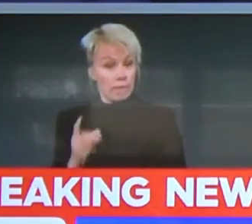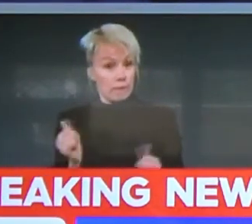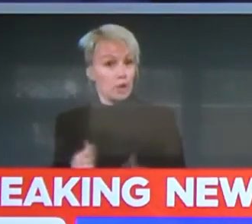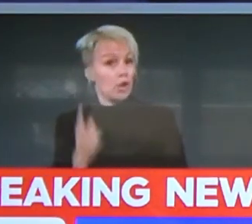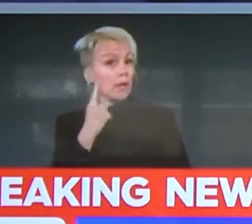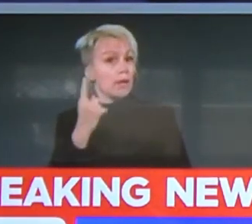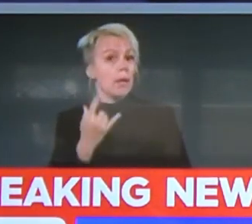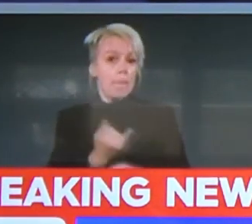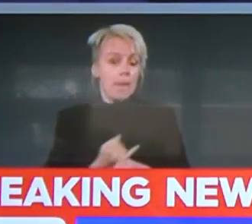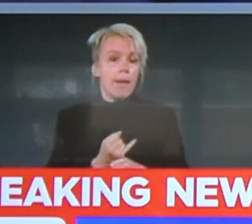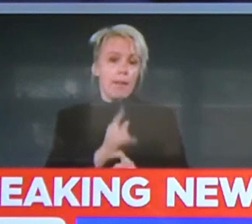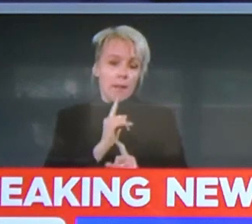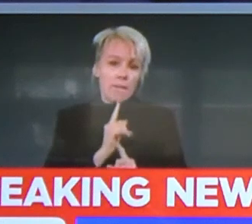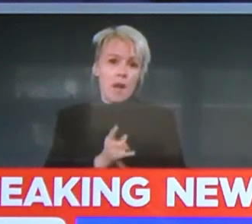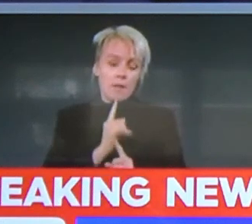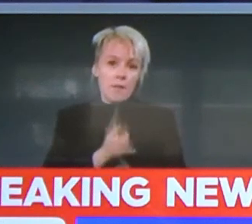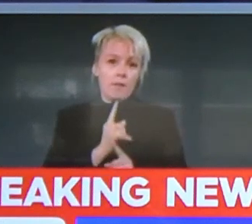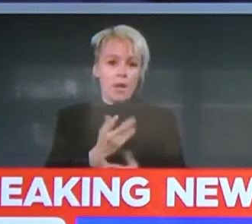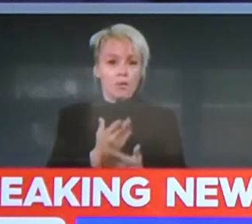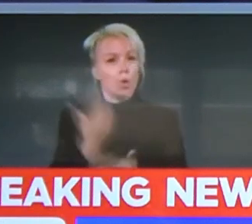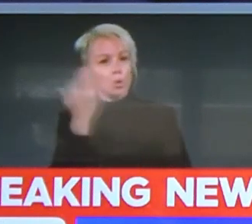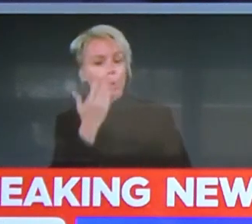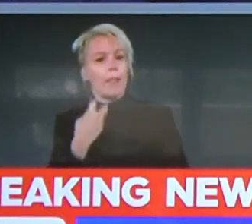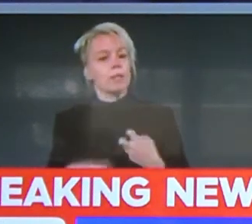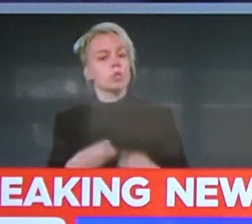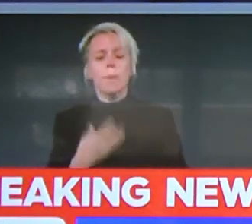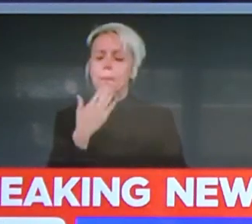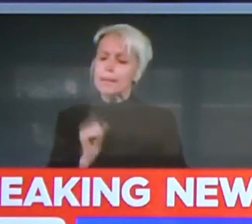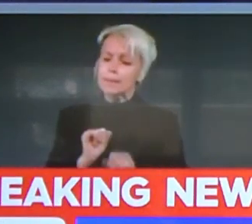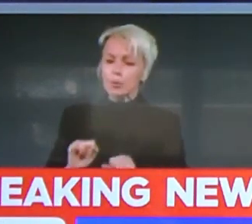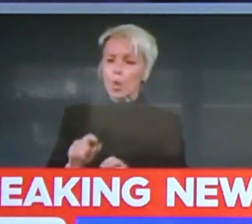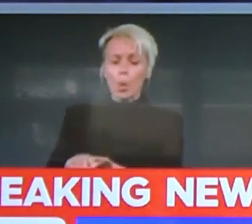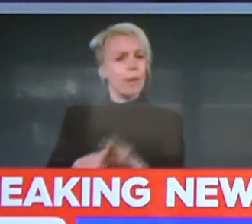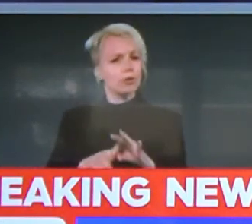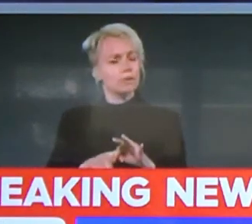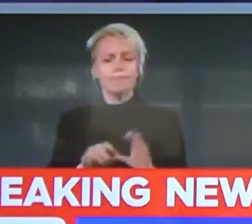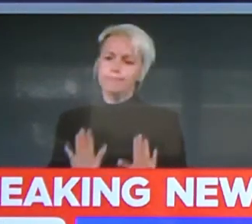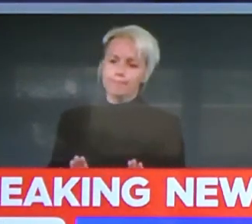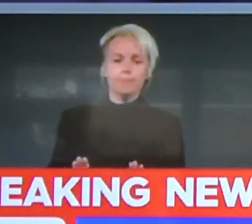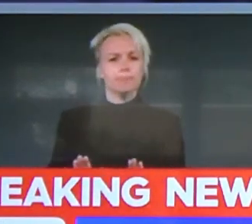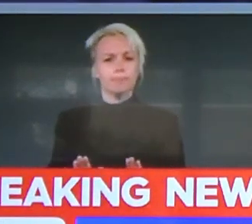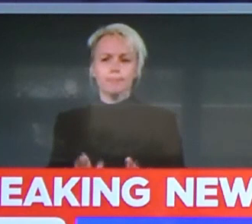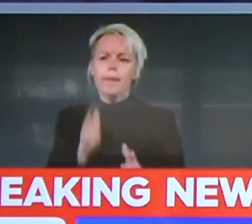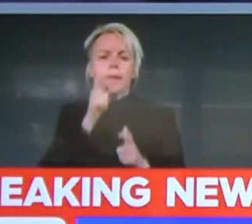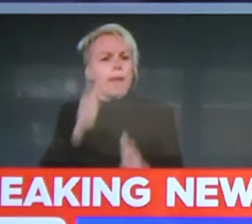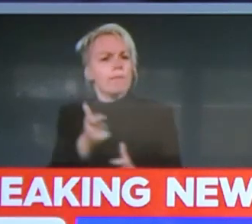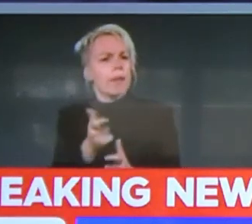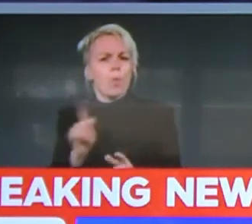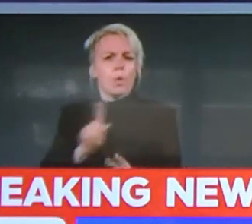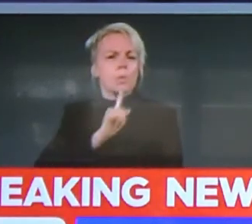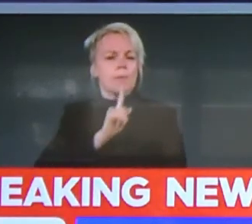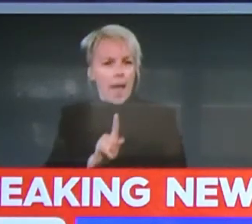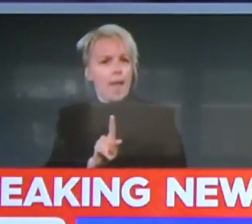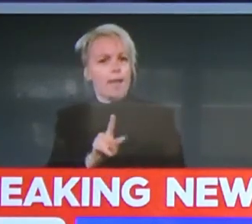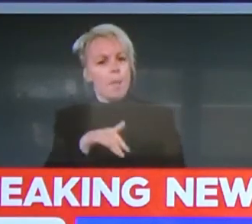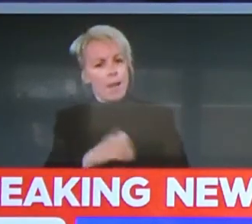from us day after day on this issue. So I would encourage a more measured way of talking